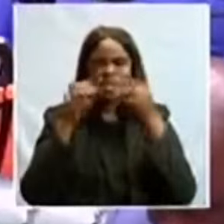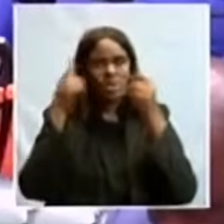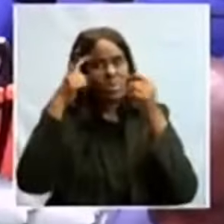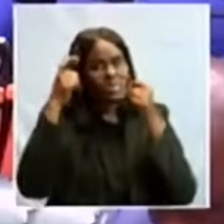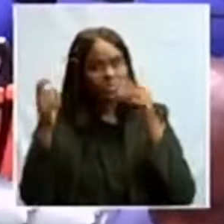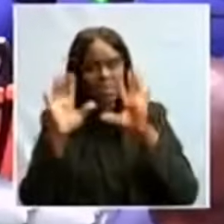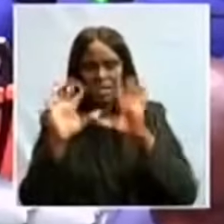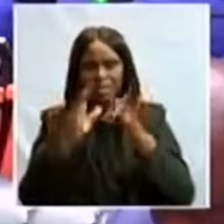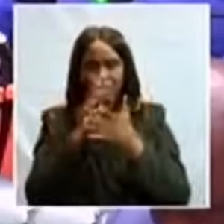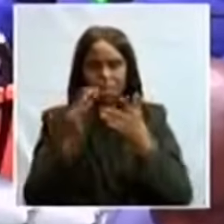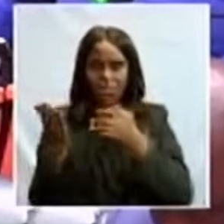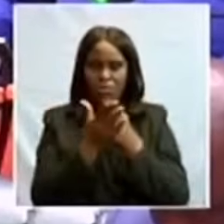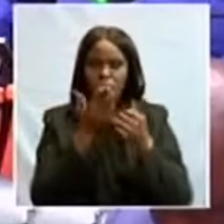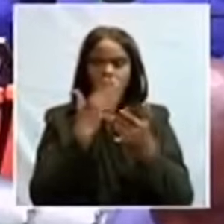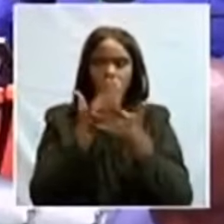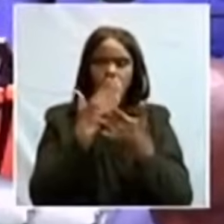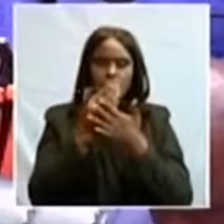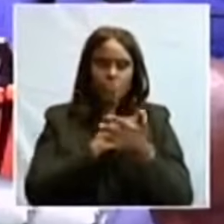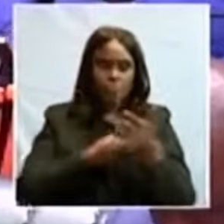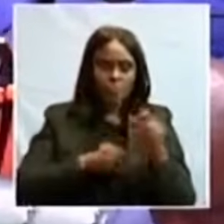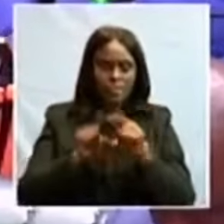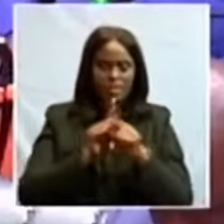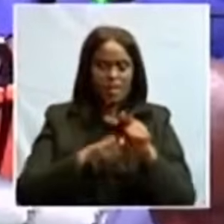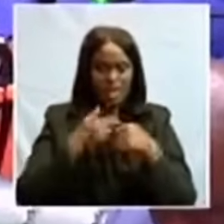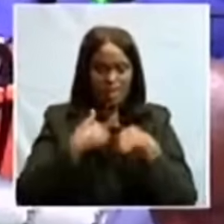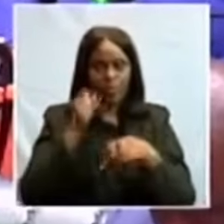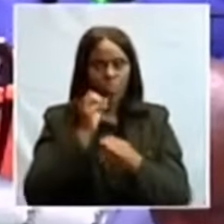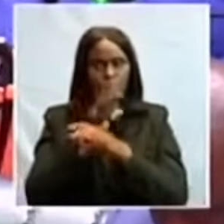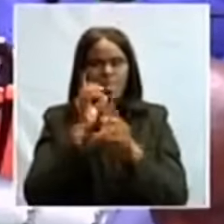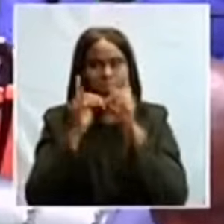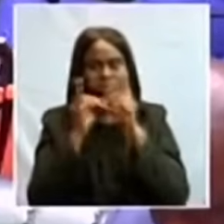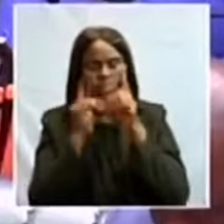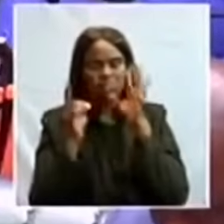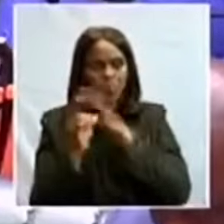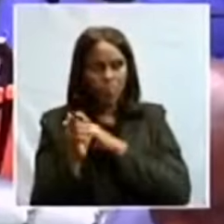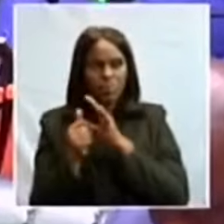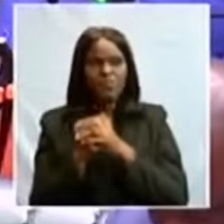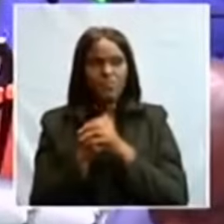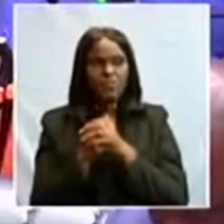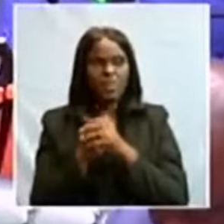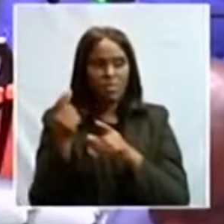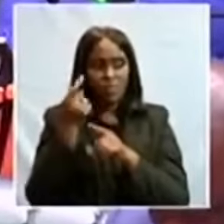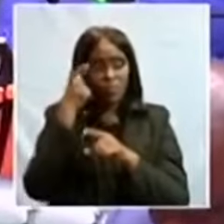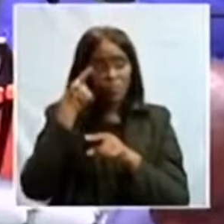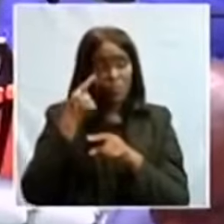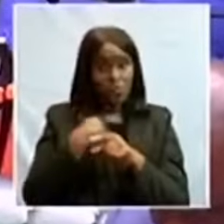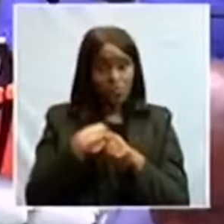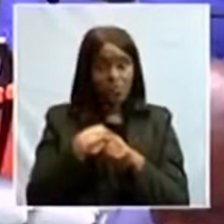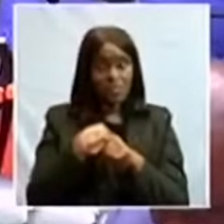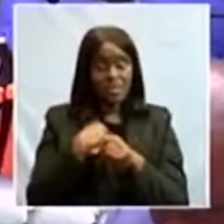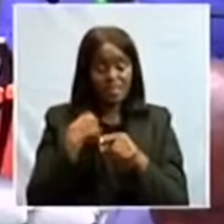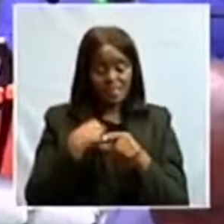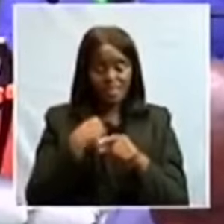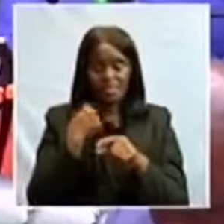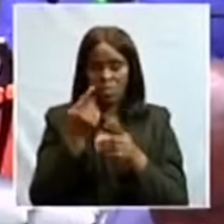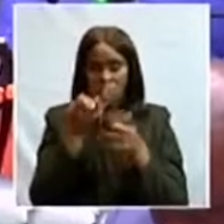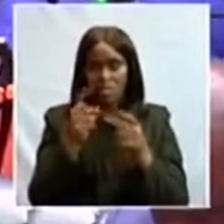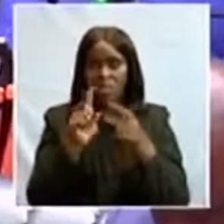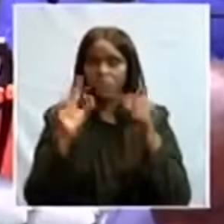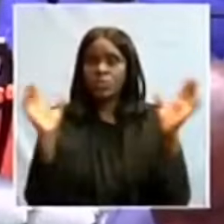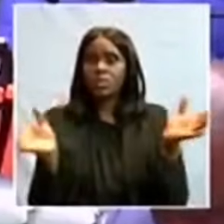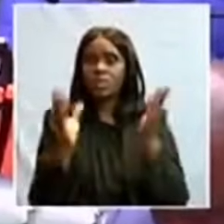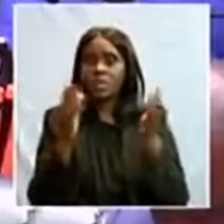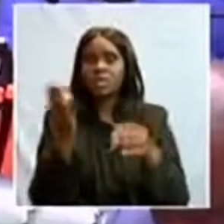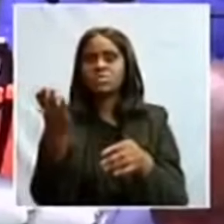something that some of the progressive members have already debated about. So for me, I would want to encourage